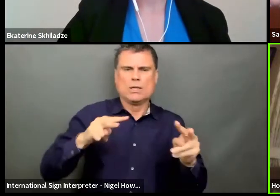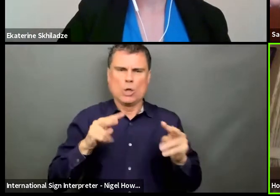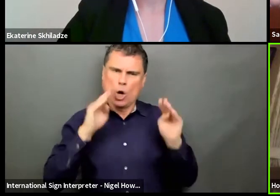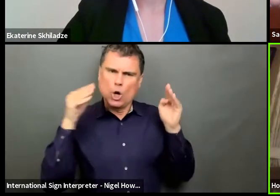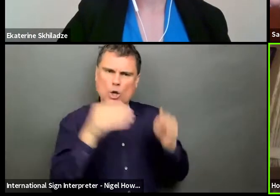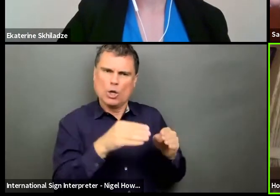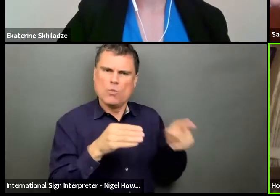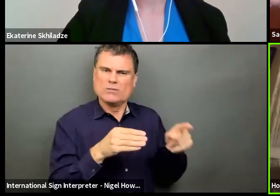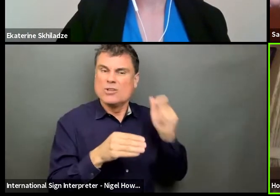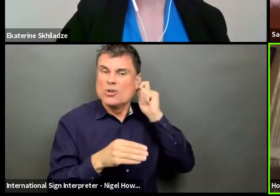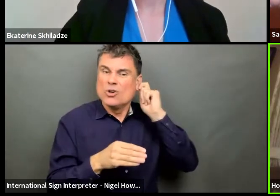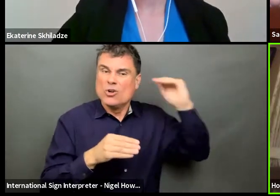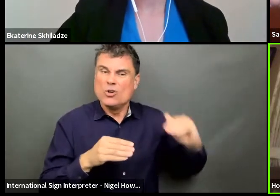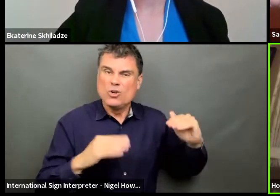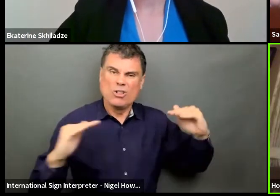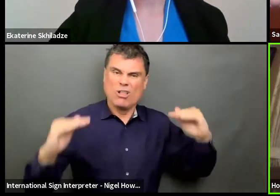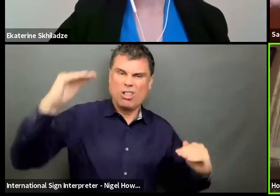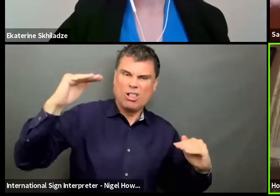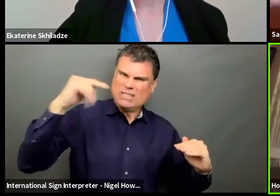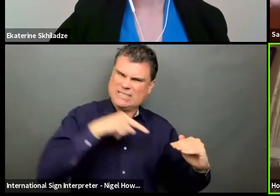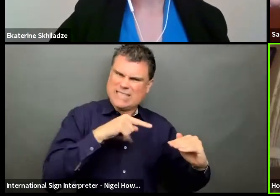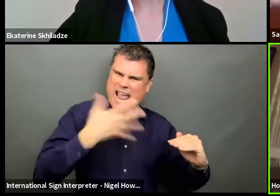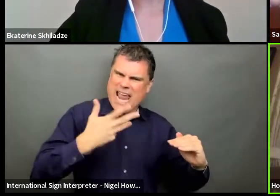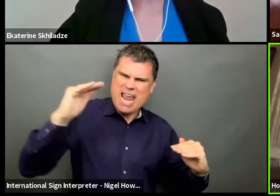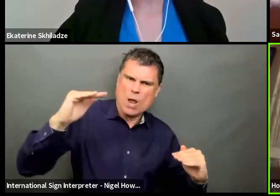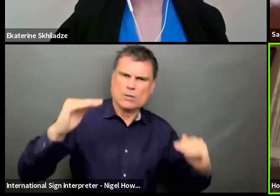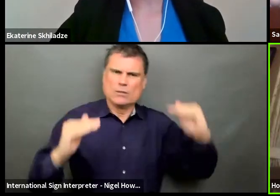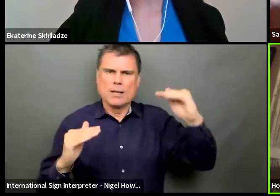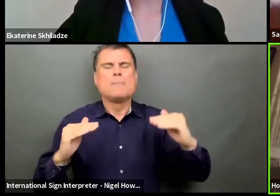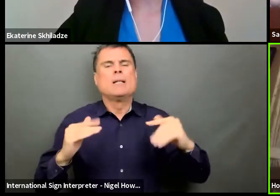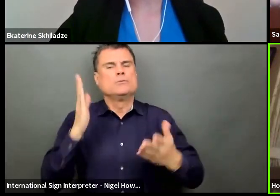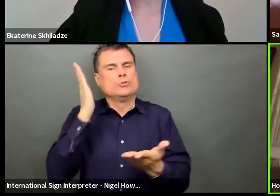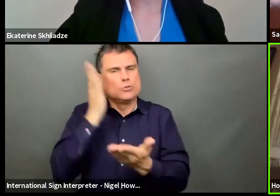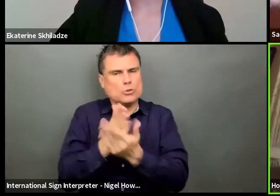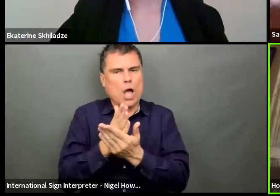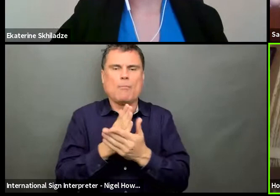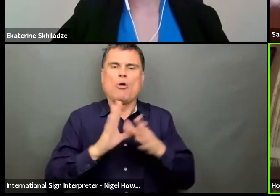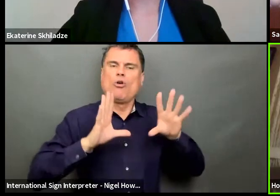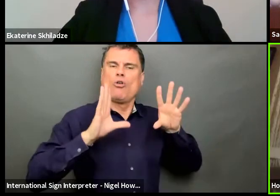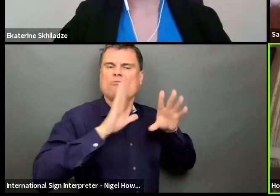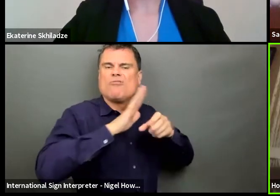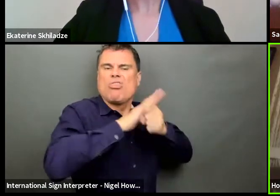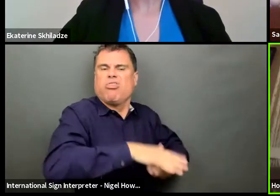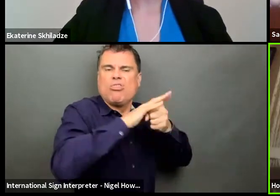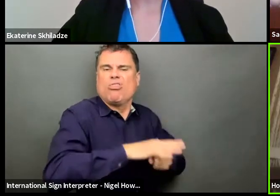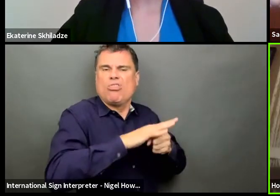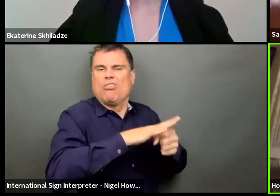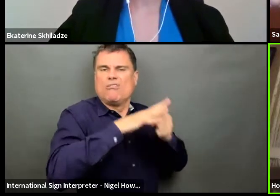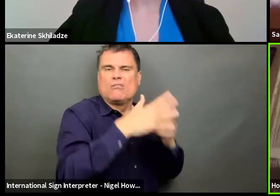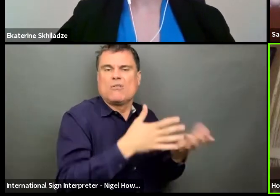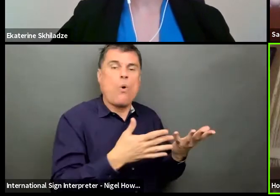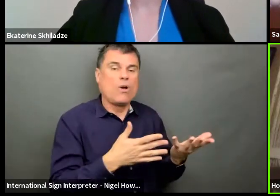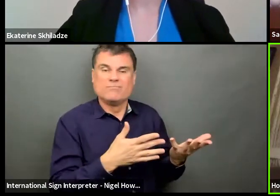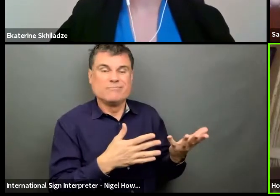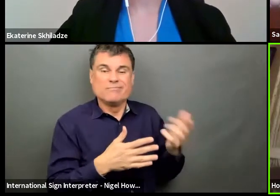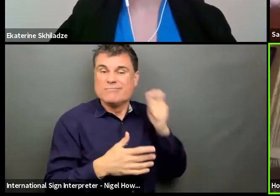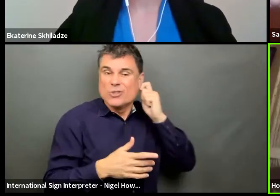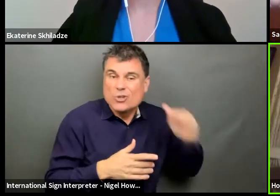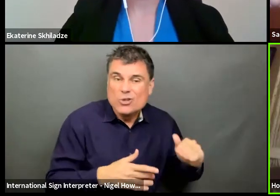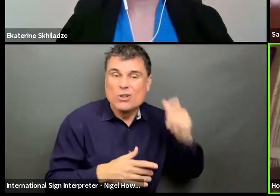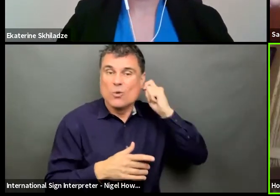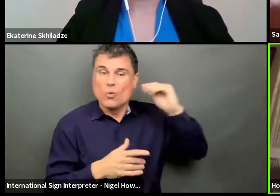eliminating discrimination against girls and women in all sectors. This will be done with focus on awareness raising